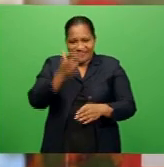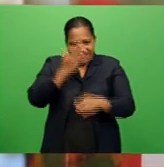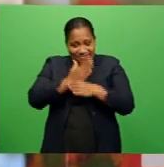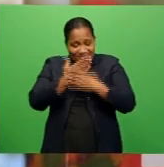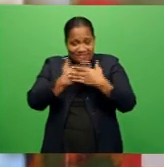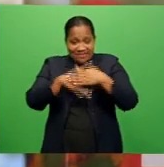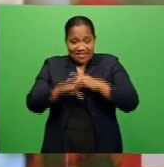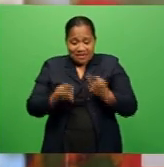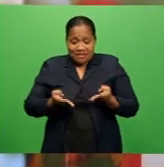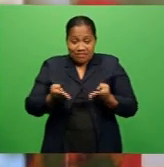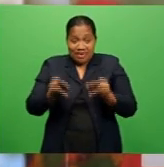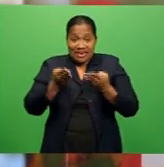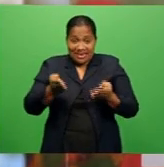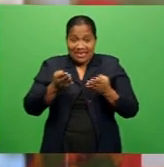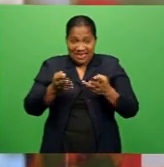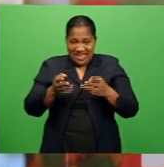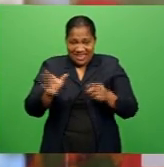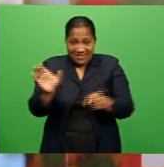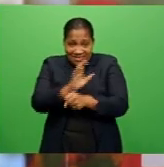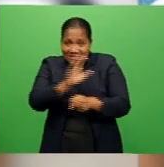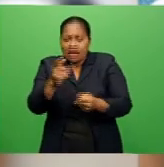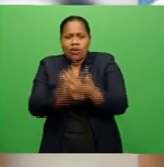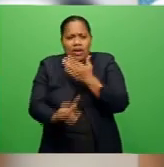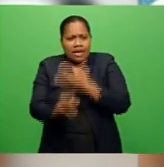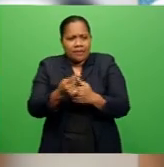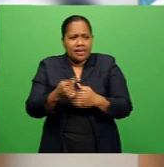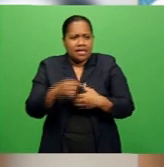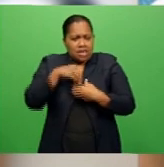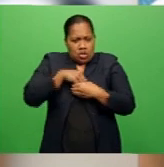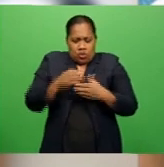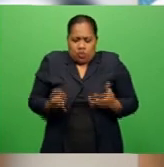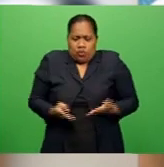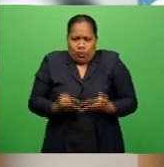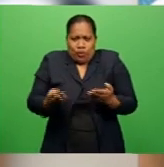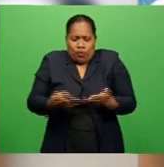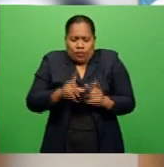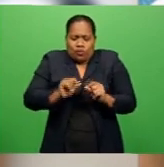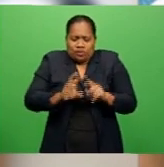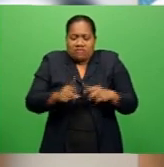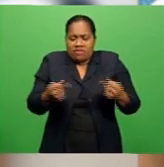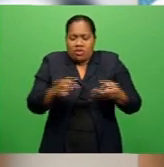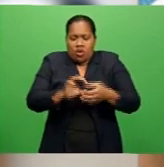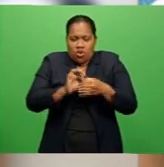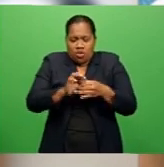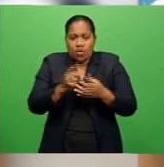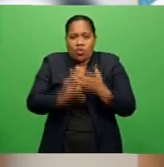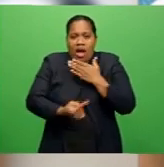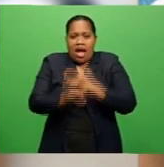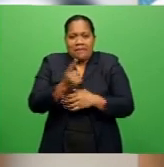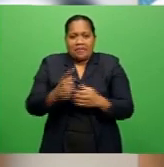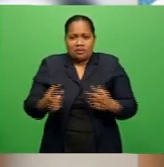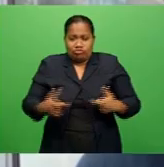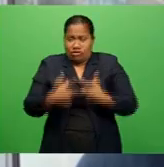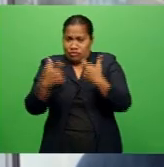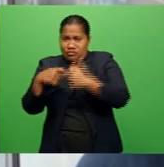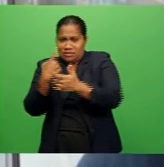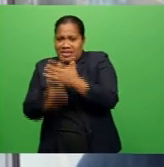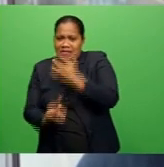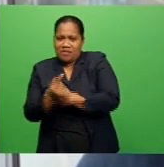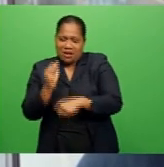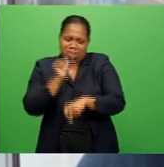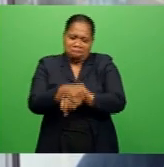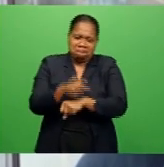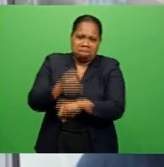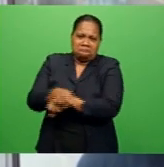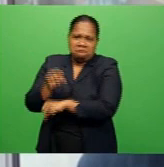baking factory, Deo was inspired to do something on his own, and he overcame many challenges to reach his goals in life. At that